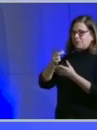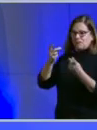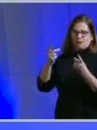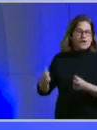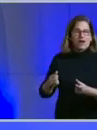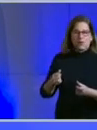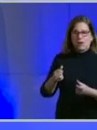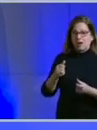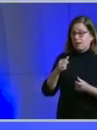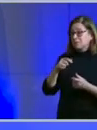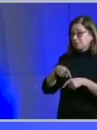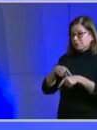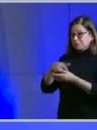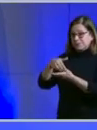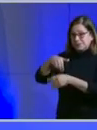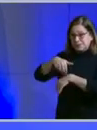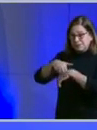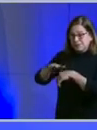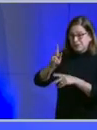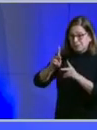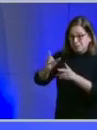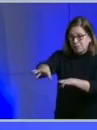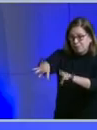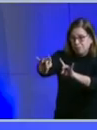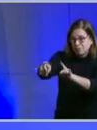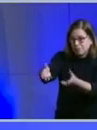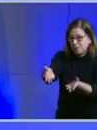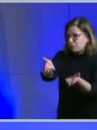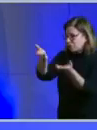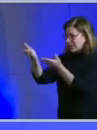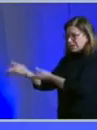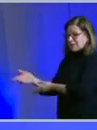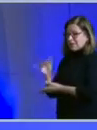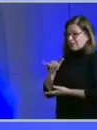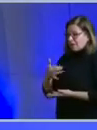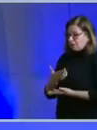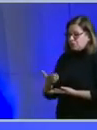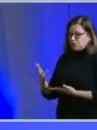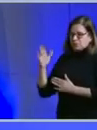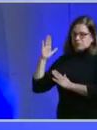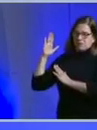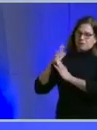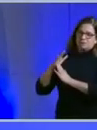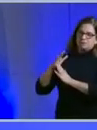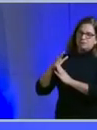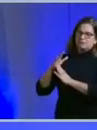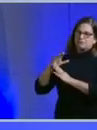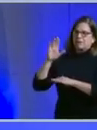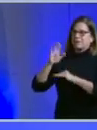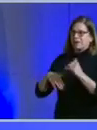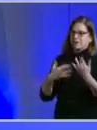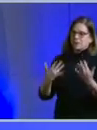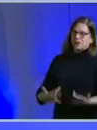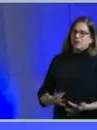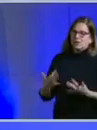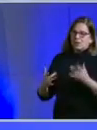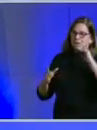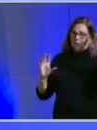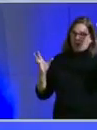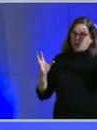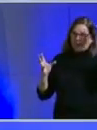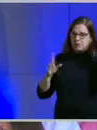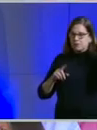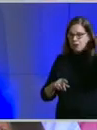use of their time and healthcare resources than taking an ambulance to the hospital. So bringing it back to what we were talking about,